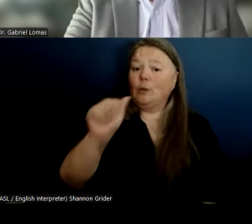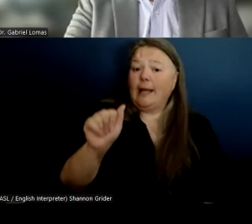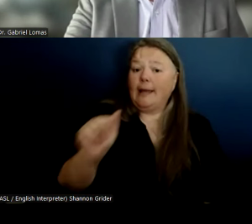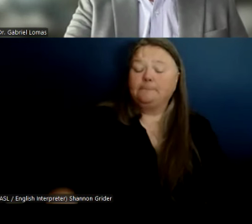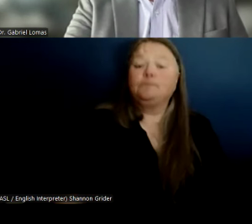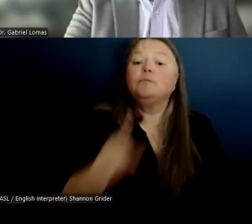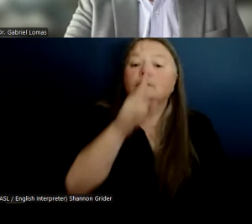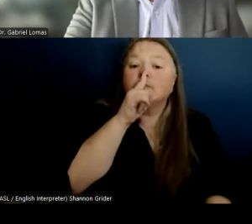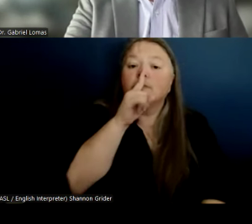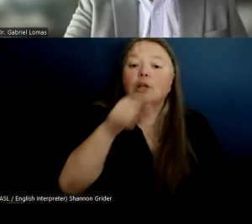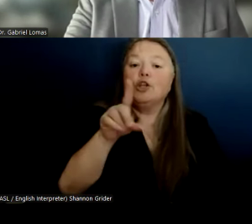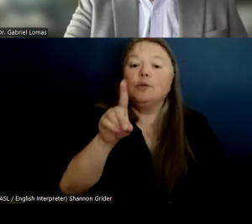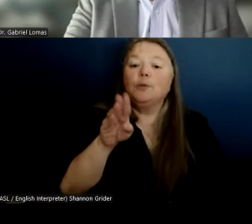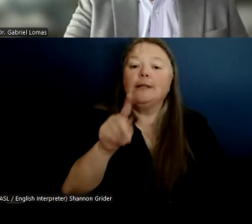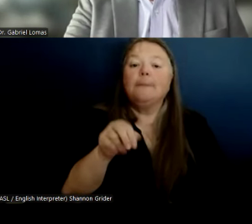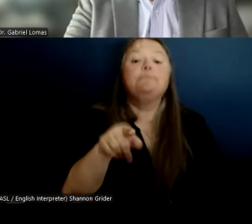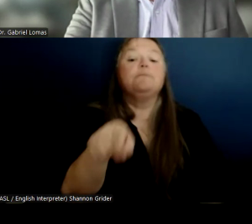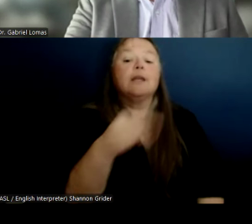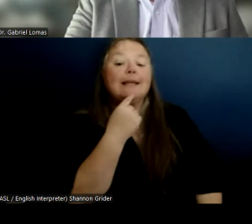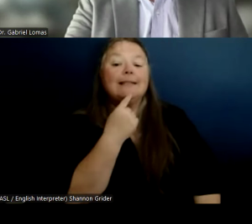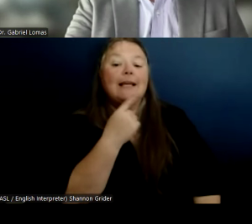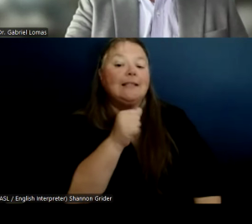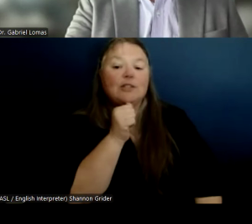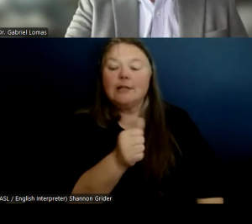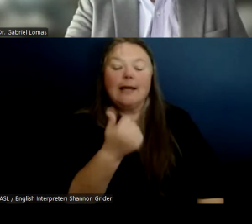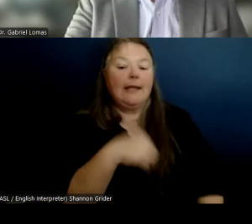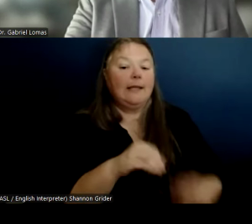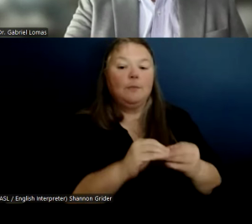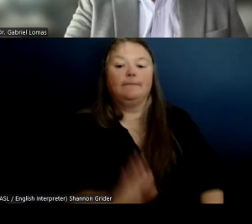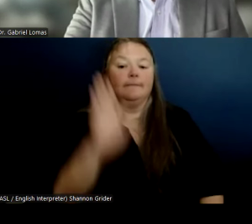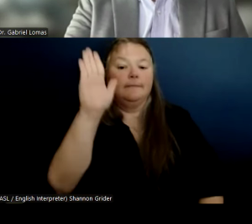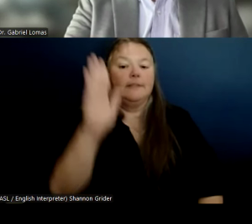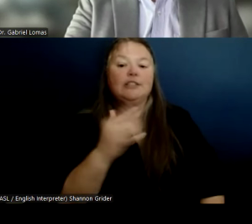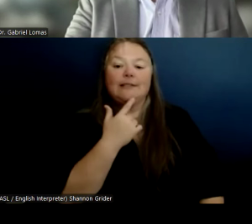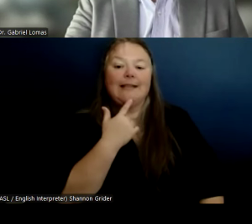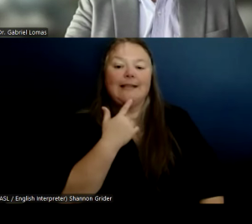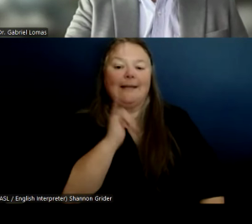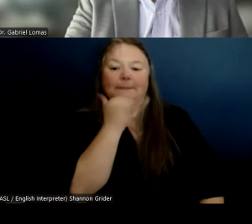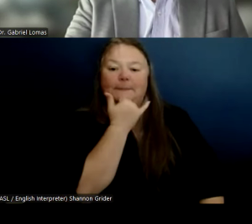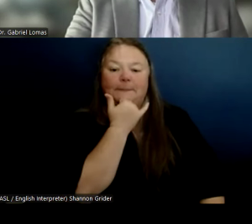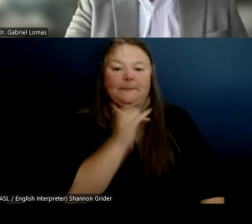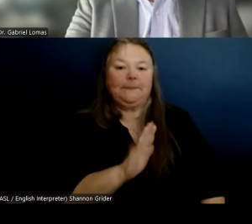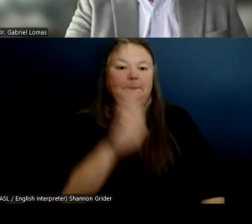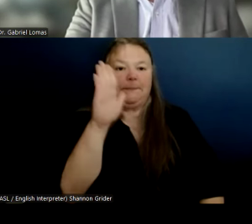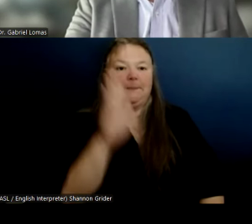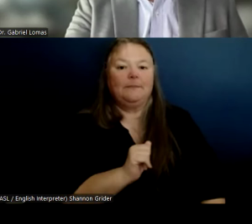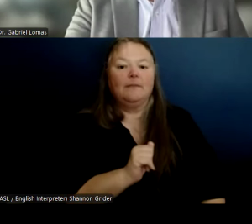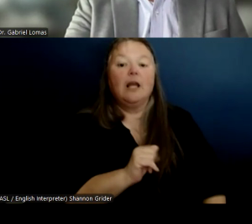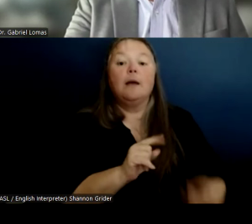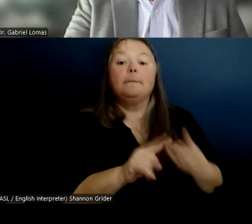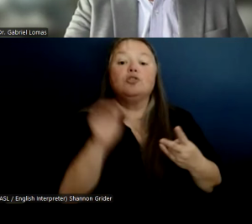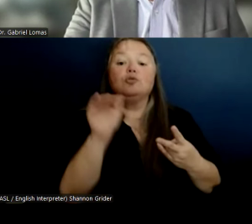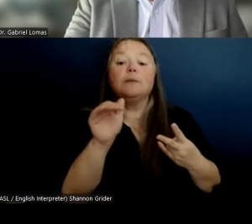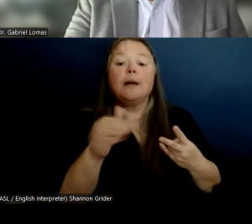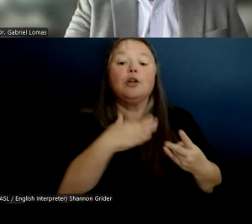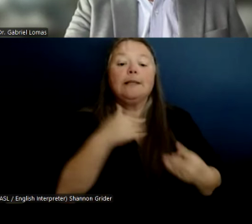You're on mute, Deb. Oops. There doesn't seem to be any questions currently. There was a reminder to use Q&A